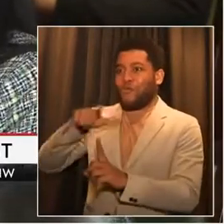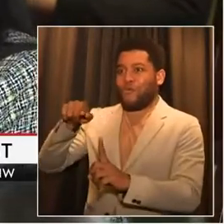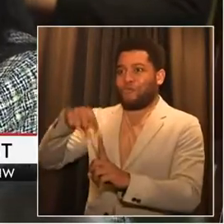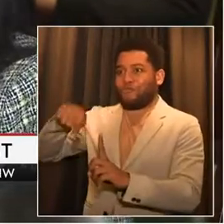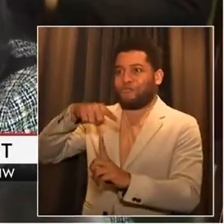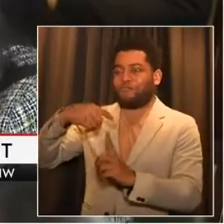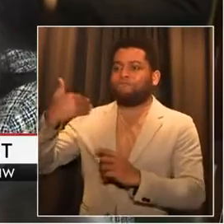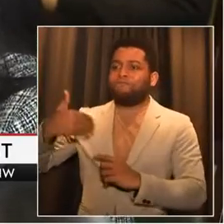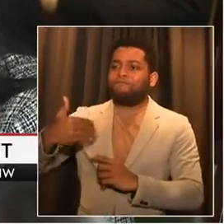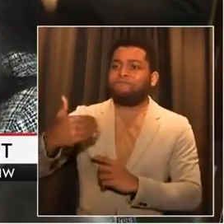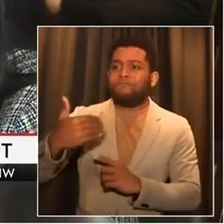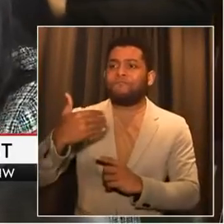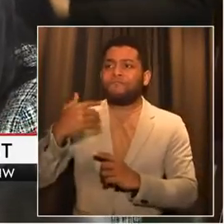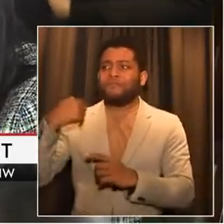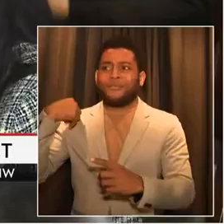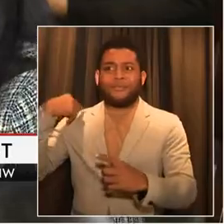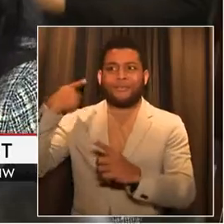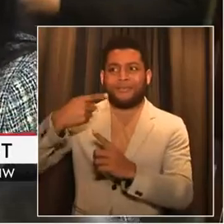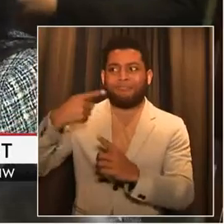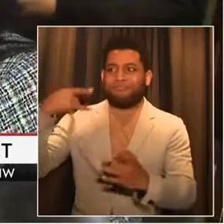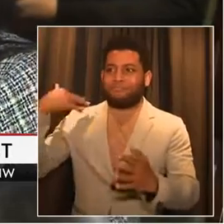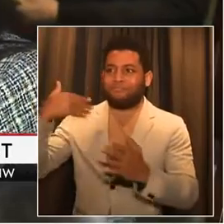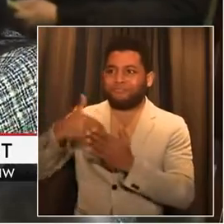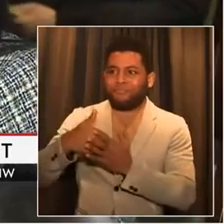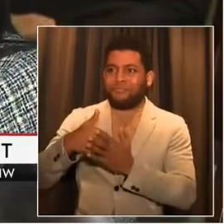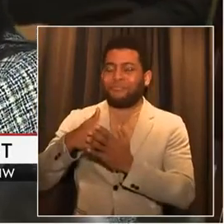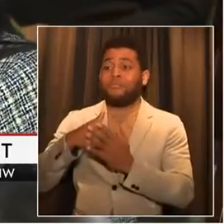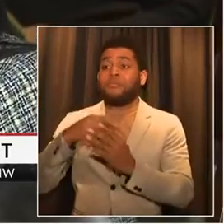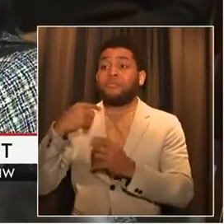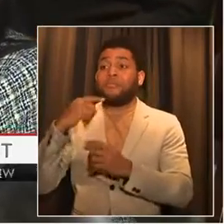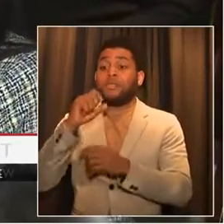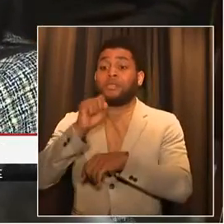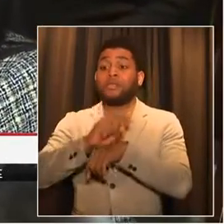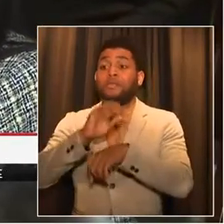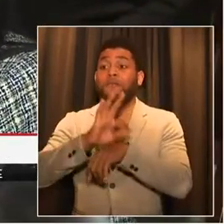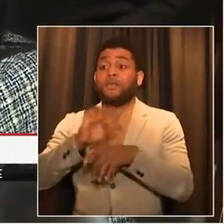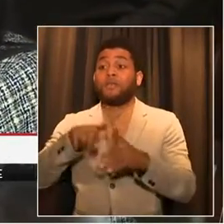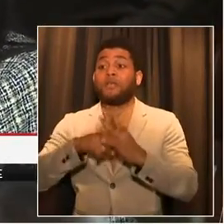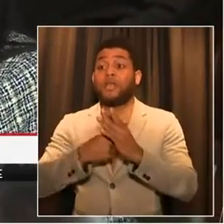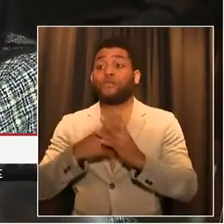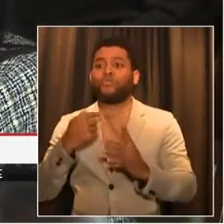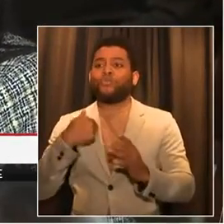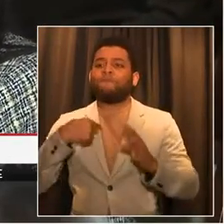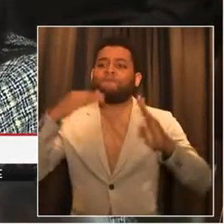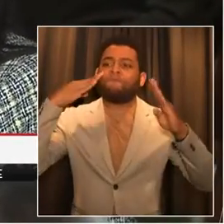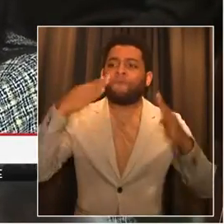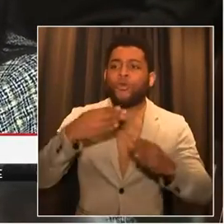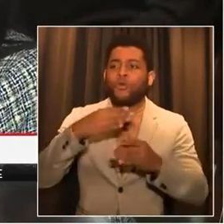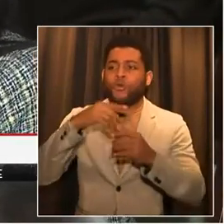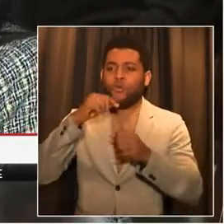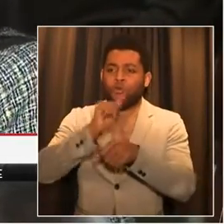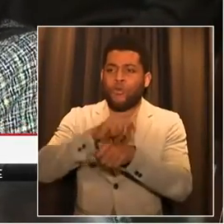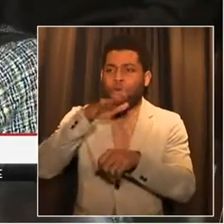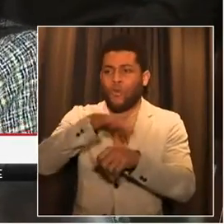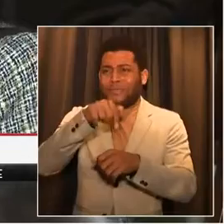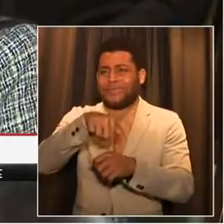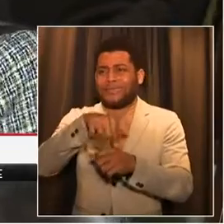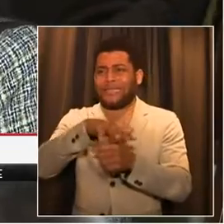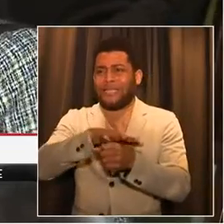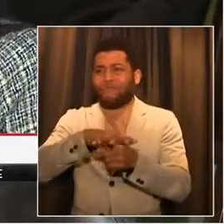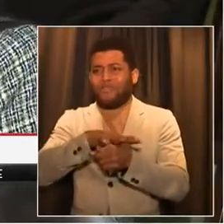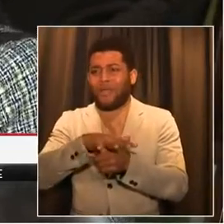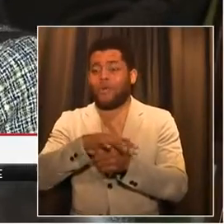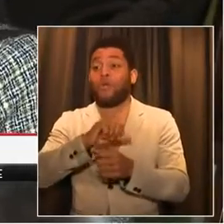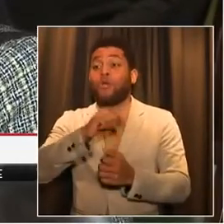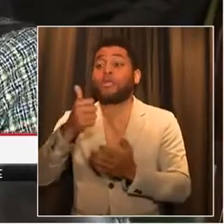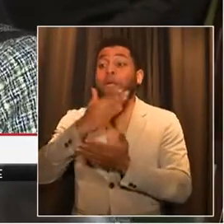even prior to the launch of the task force, on work in this area and other parts of the city that we recognize that public safety